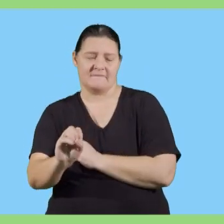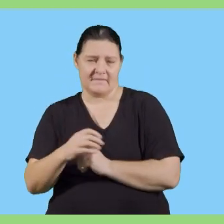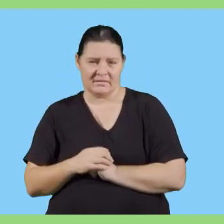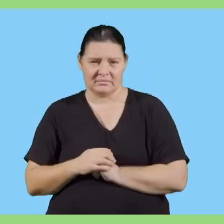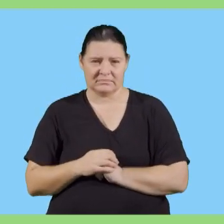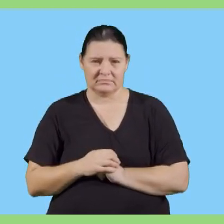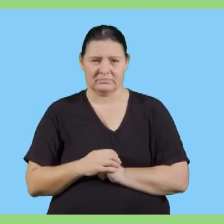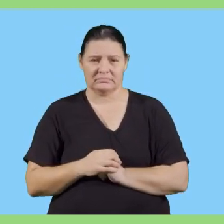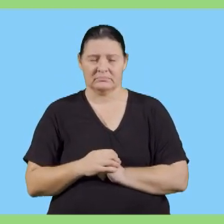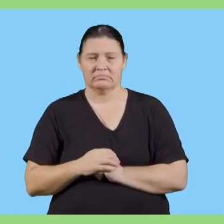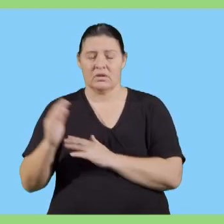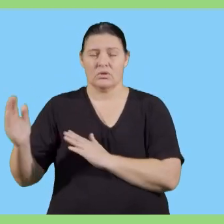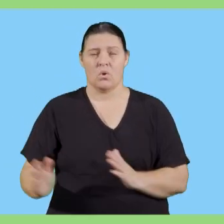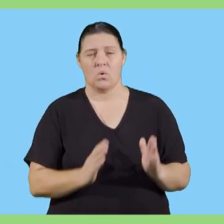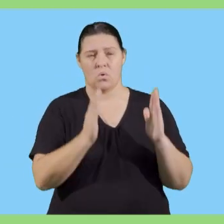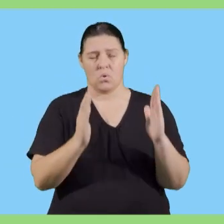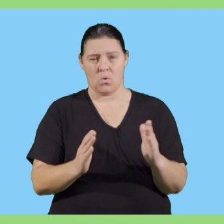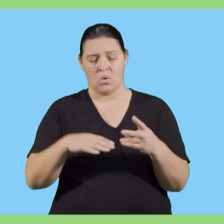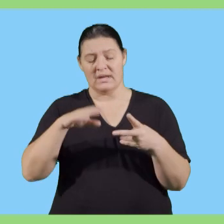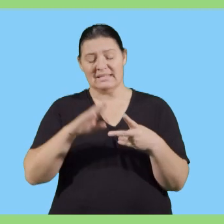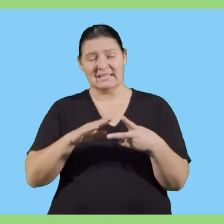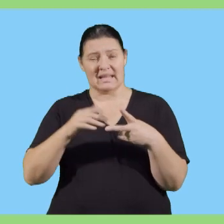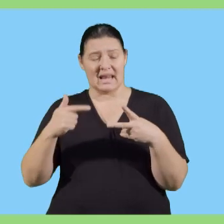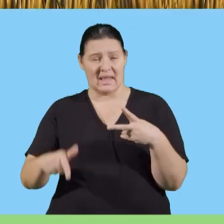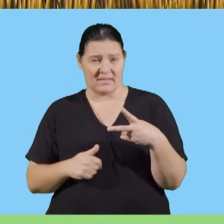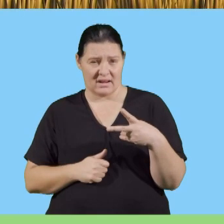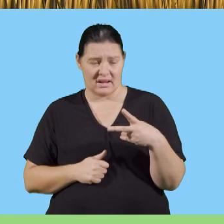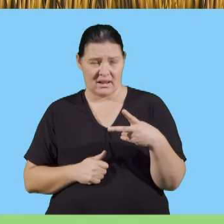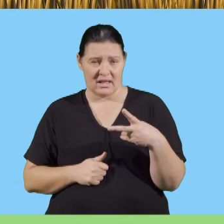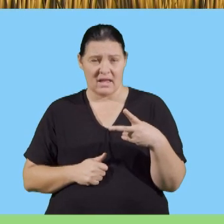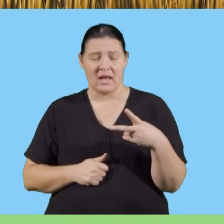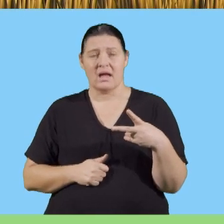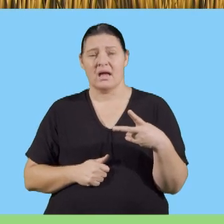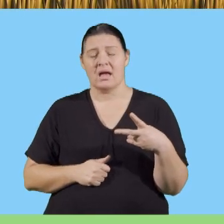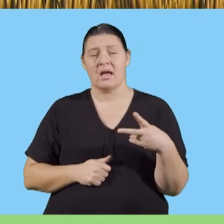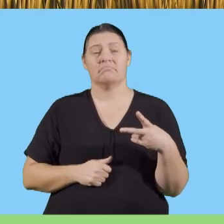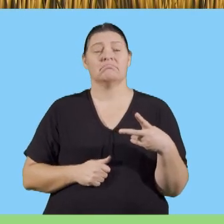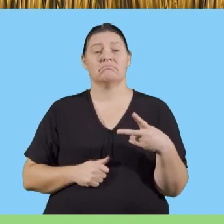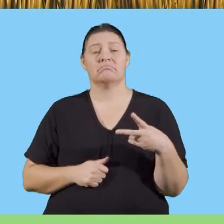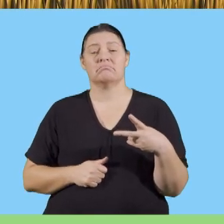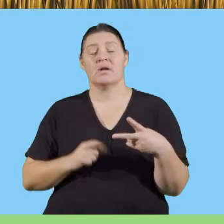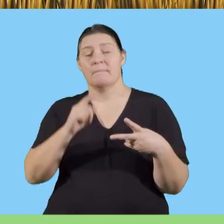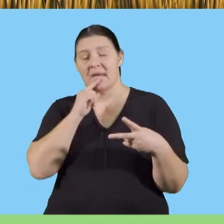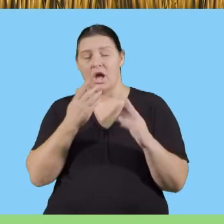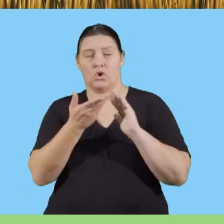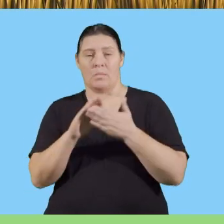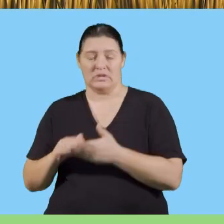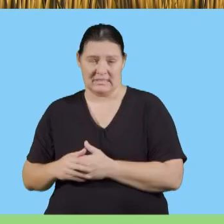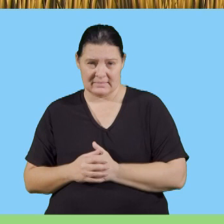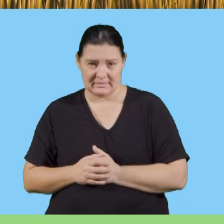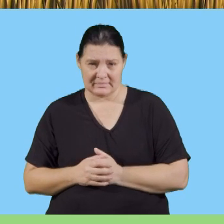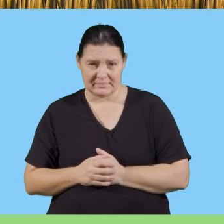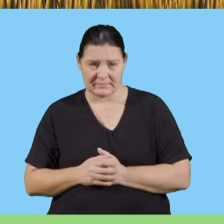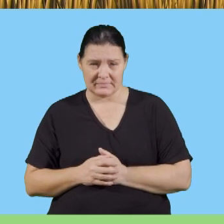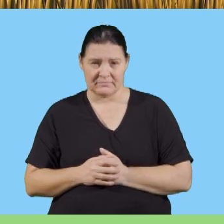ecological interaction, which is community. In ecology, a community is composed